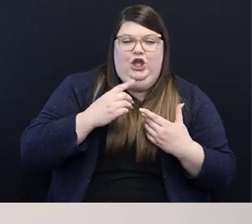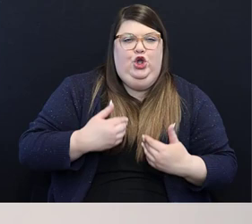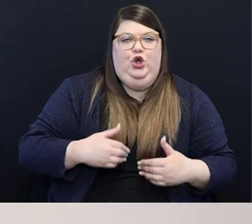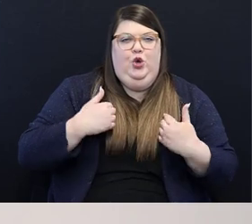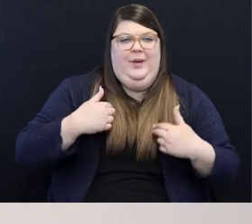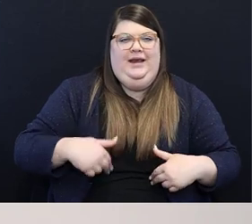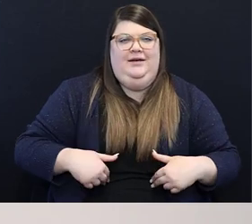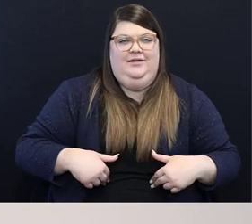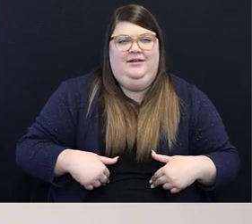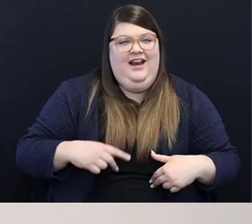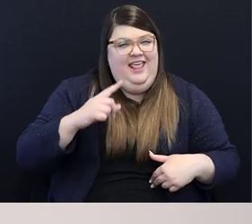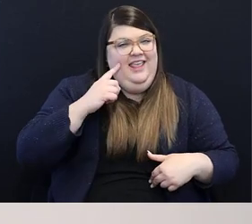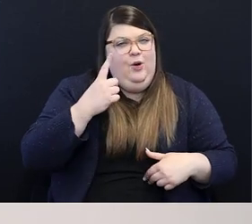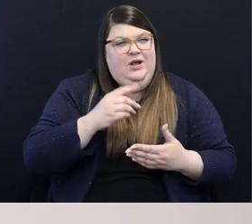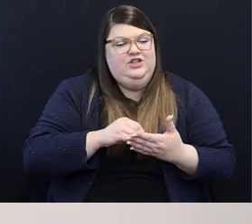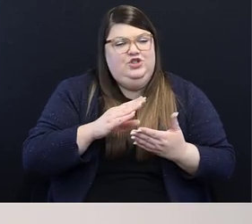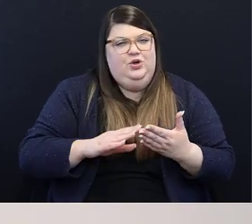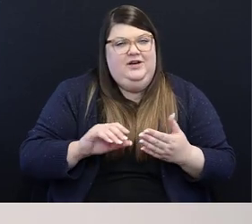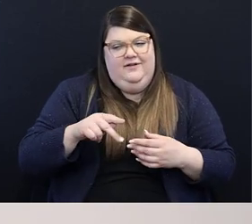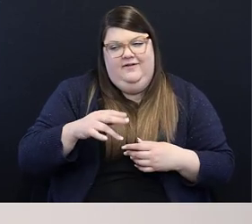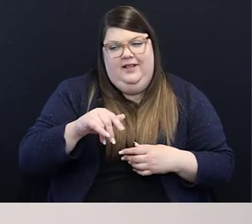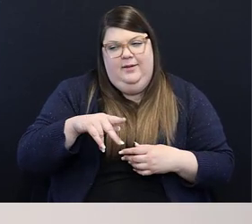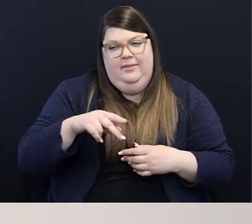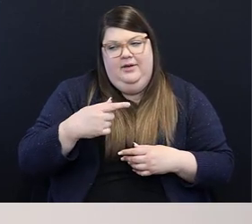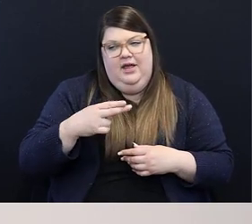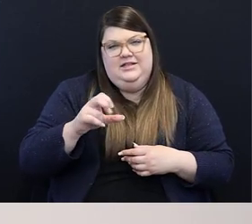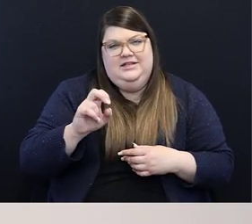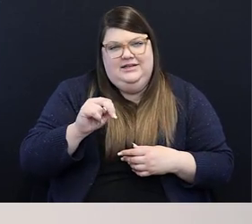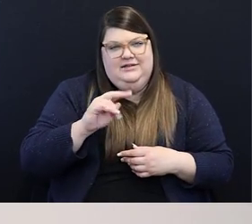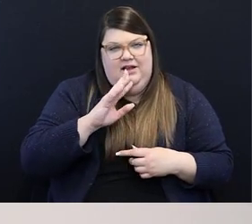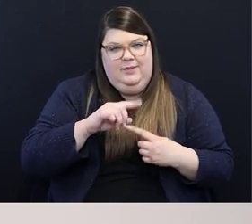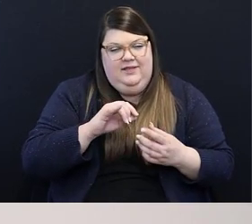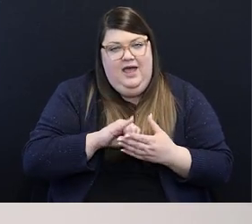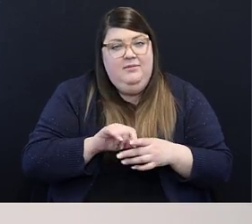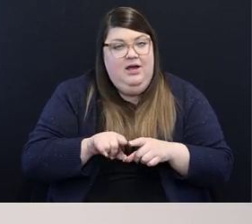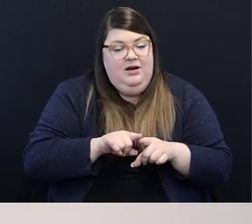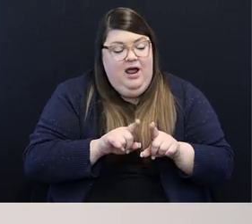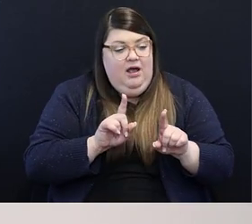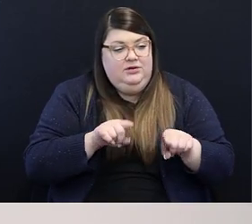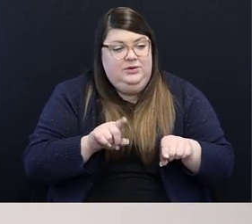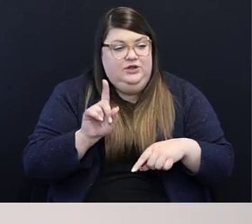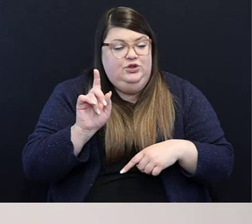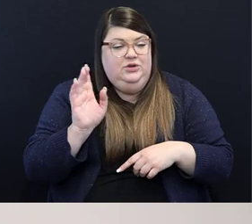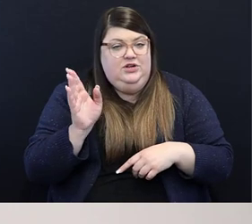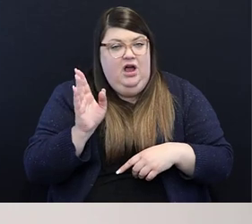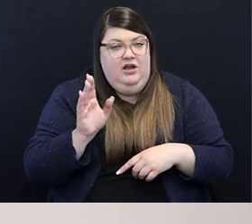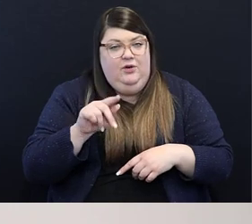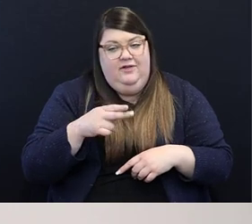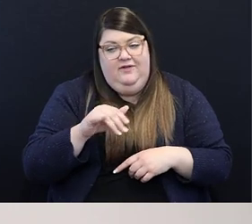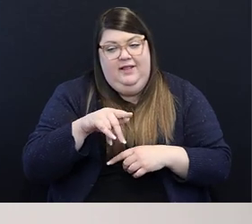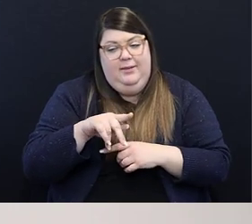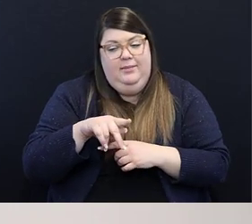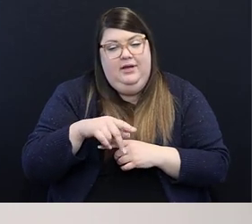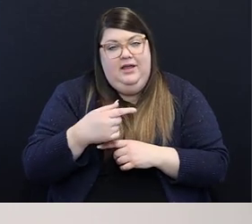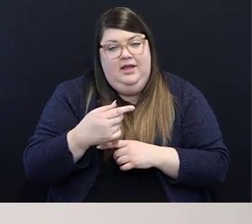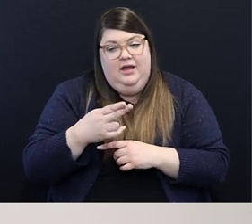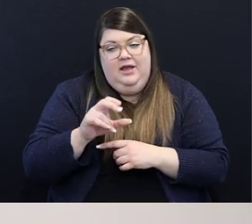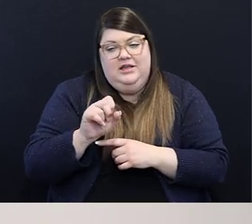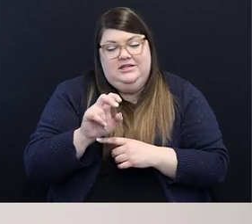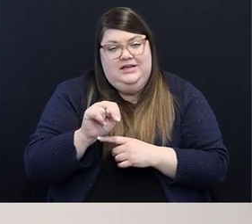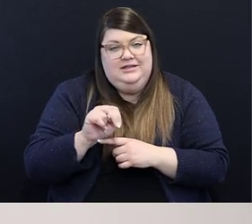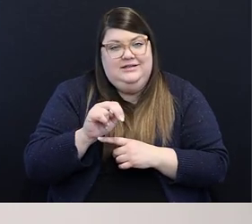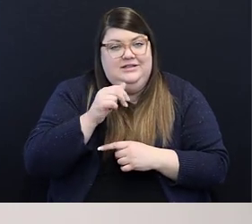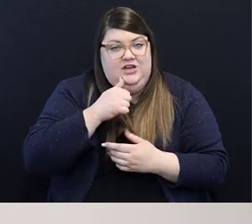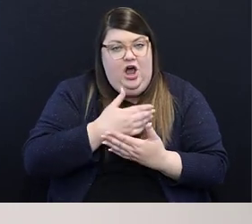And I think a student of Philip Guston's tackles it. But I was even at a talk with Philip Guston's daughter, and somebody in the